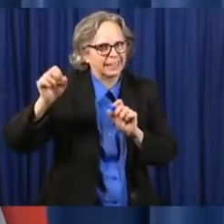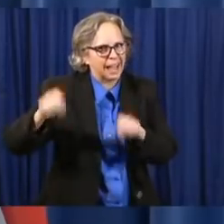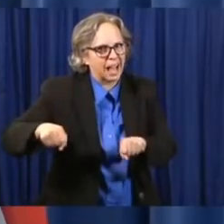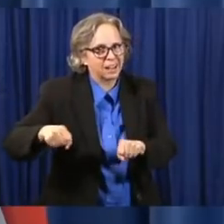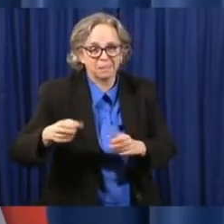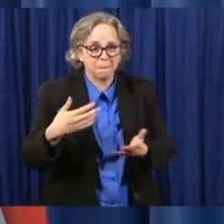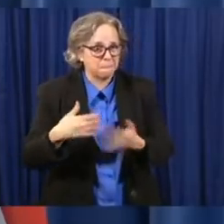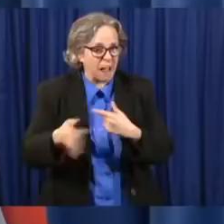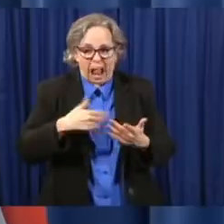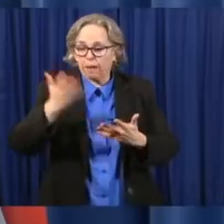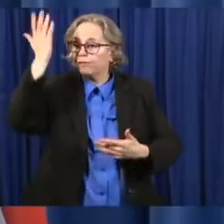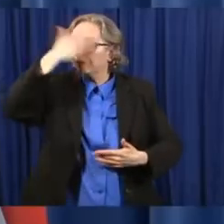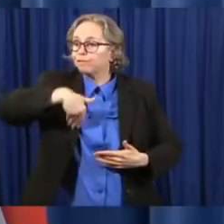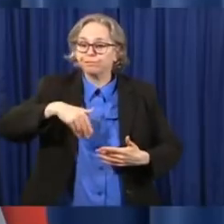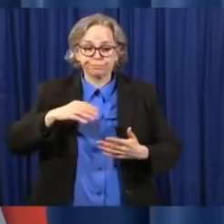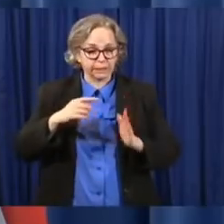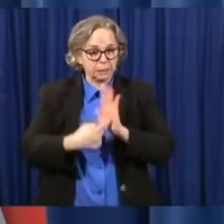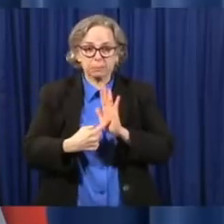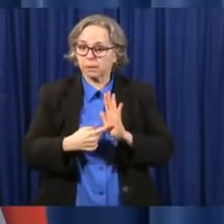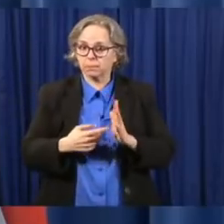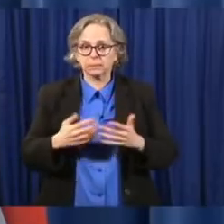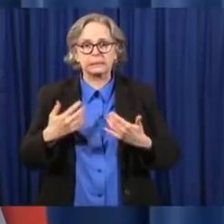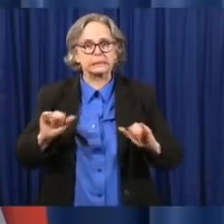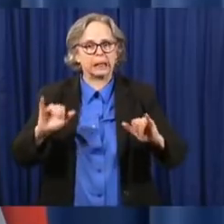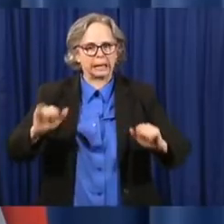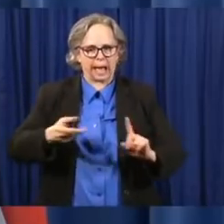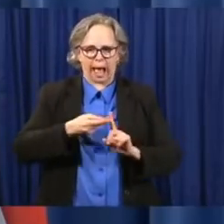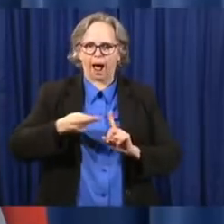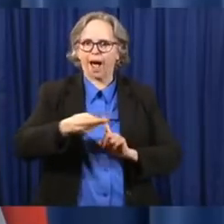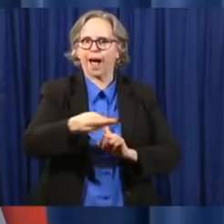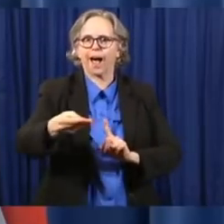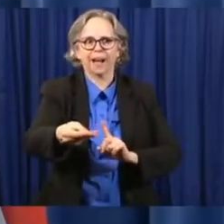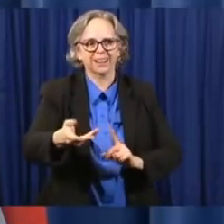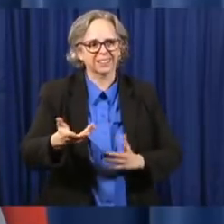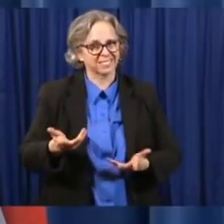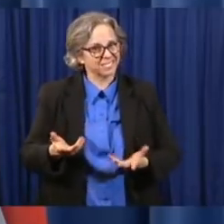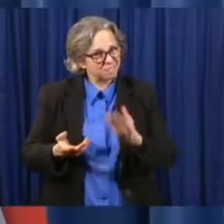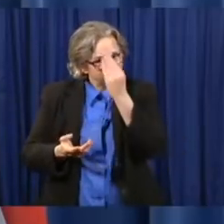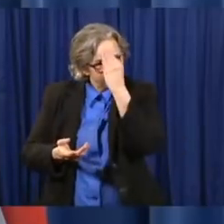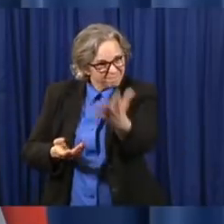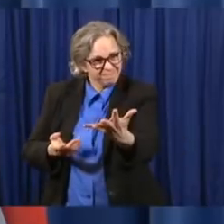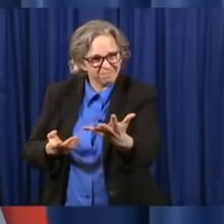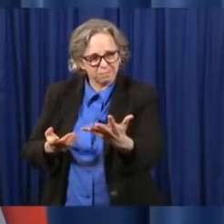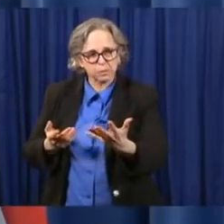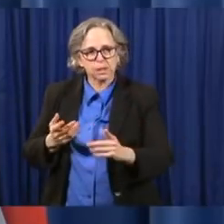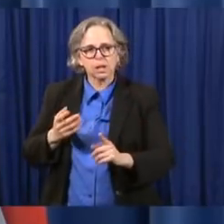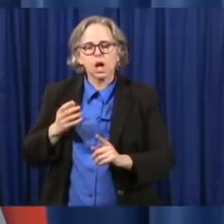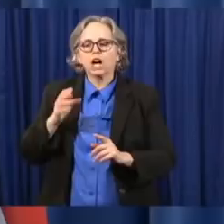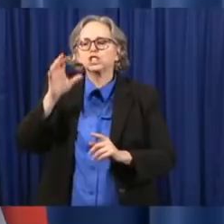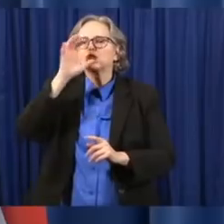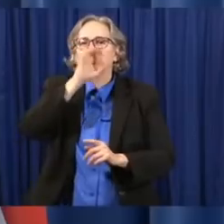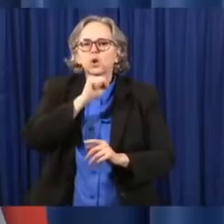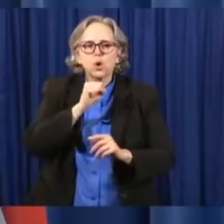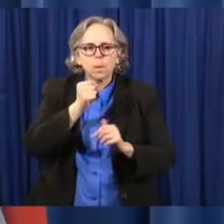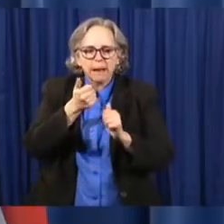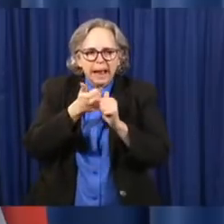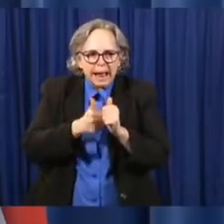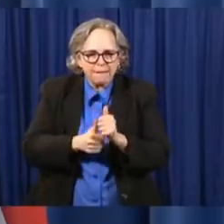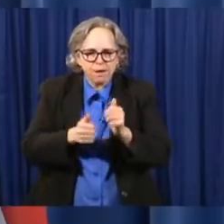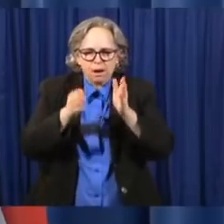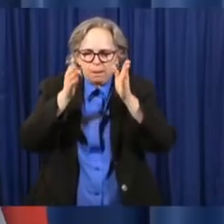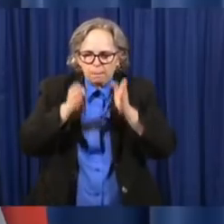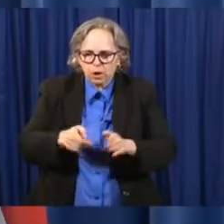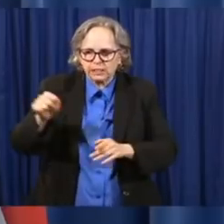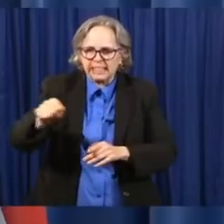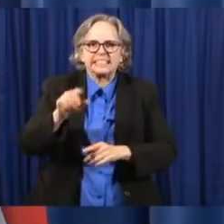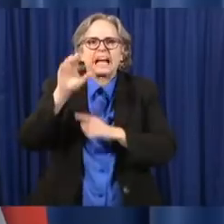themselves. And again, what Dr. Acton has said is we need to assume everybody is a carrier. The numbers that came